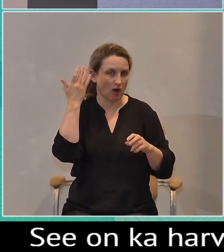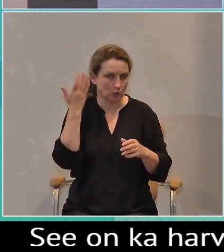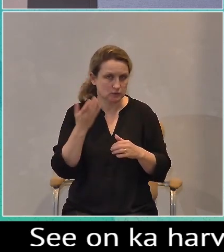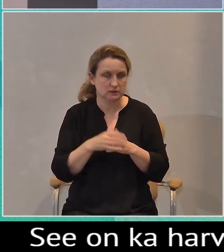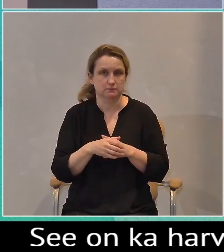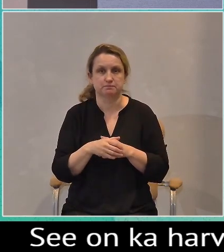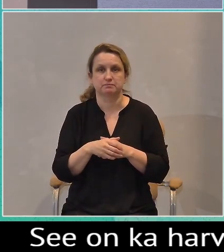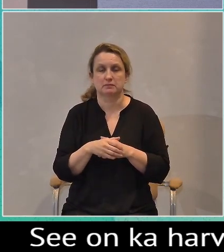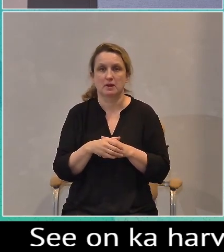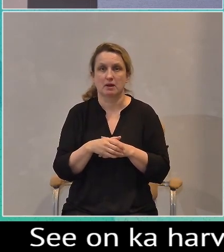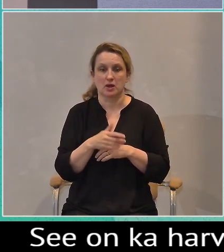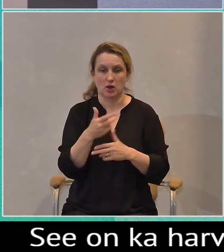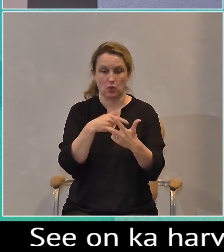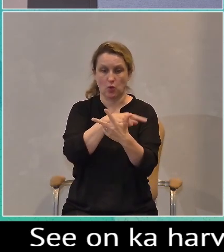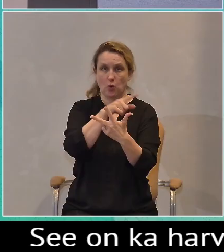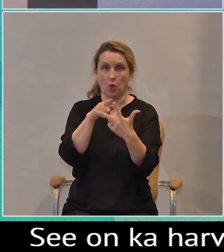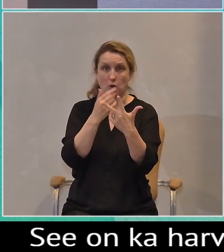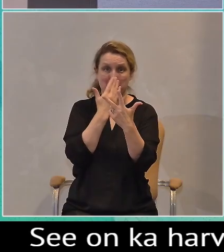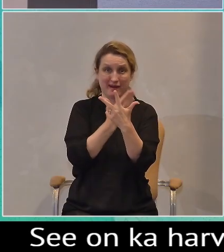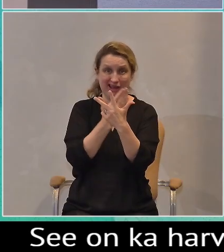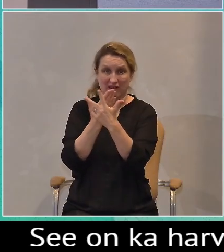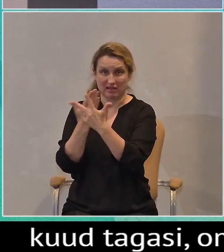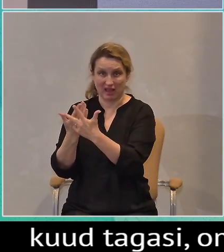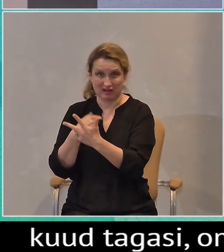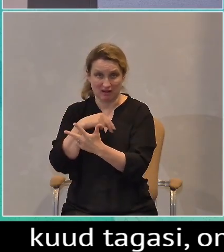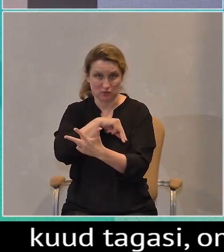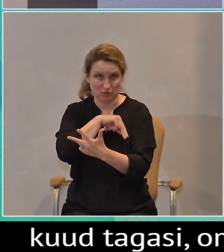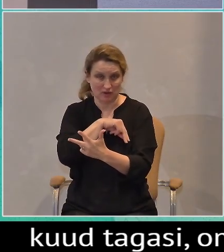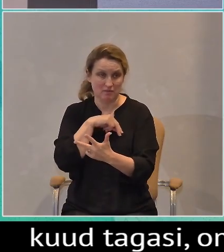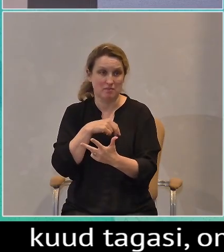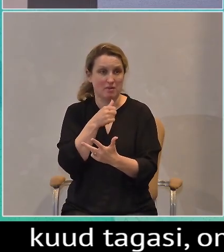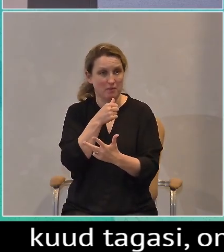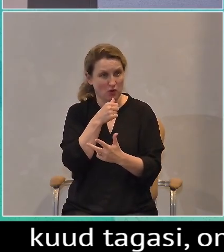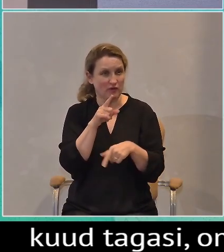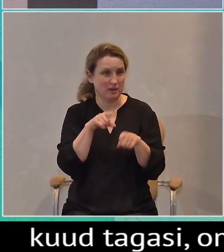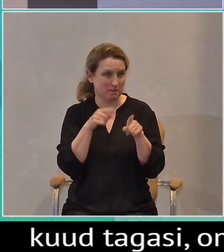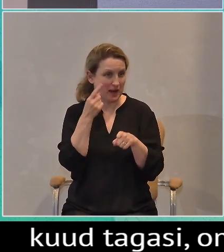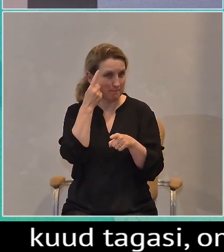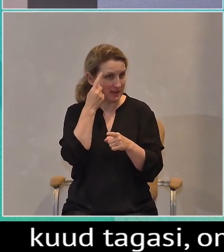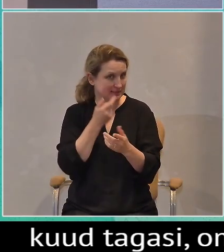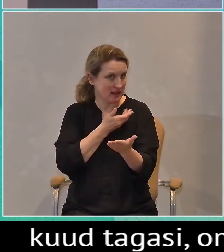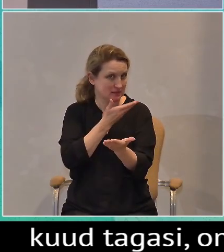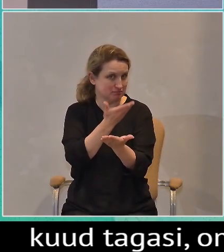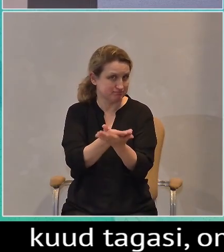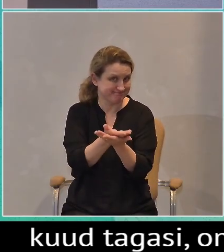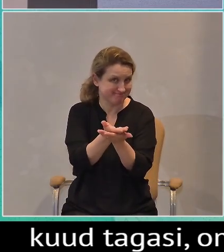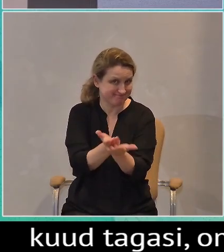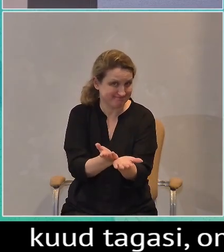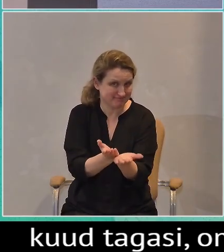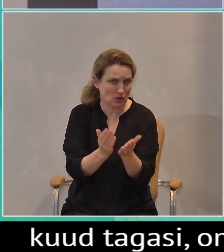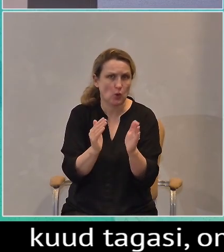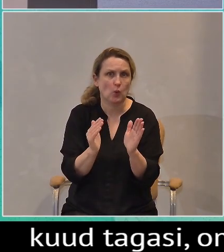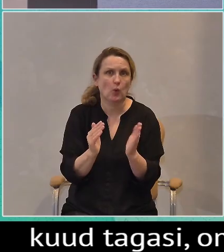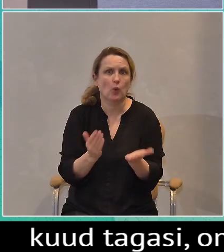researching autism spectrum disorders in the developing cerebellum. Based on these three examples, I'd like